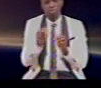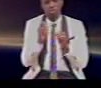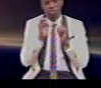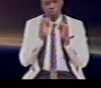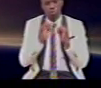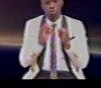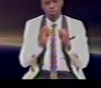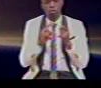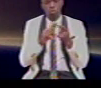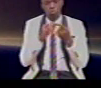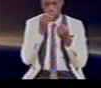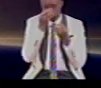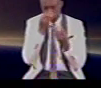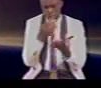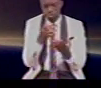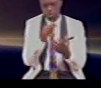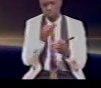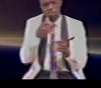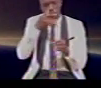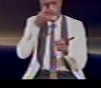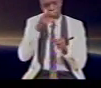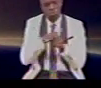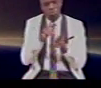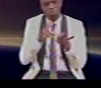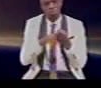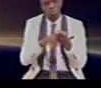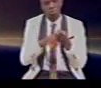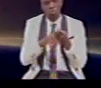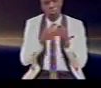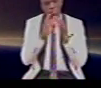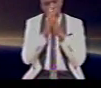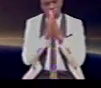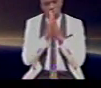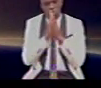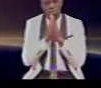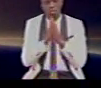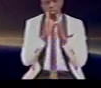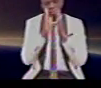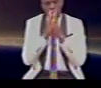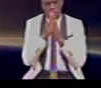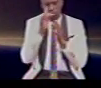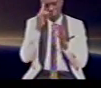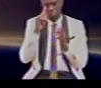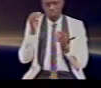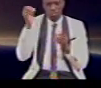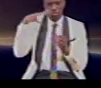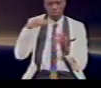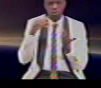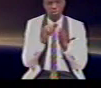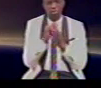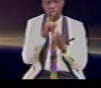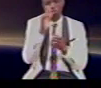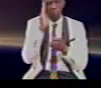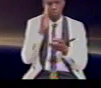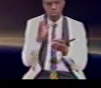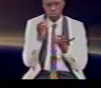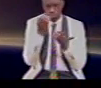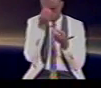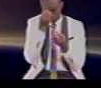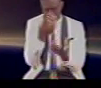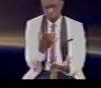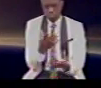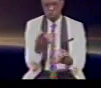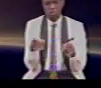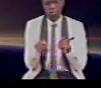a promise to claim. Pray for grace that you will do as you are blunt in the